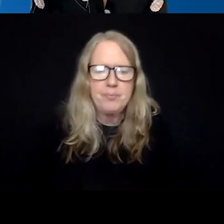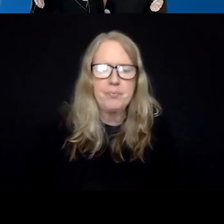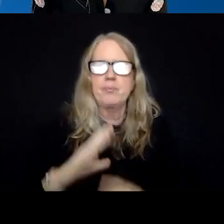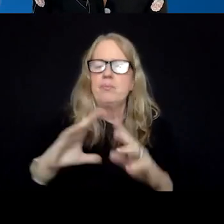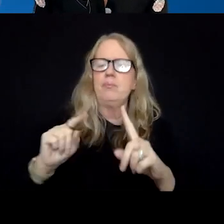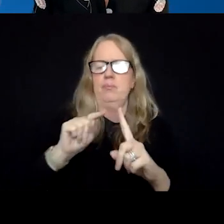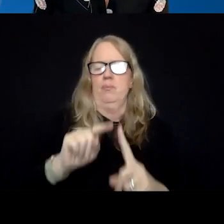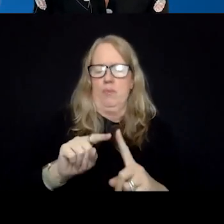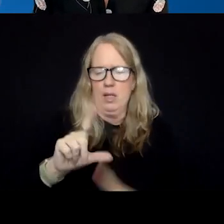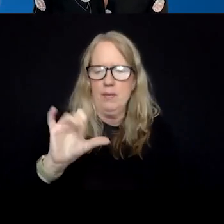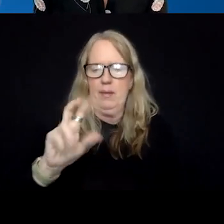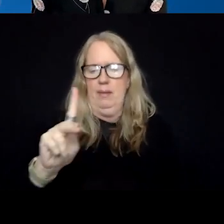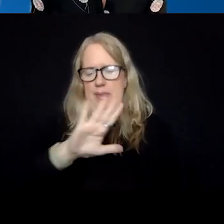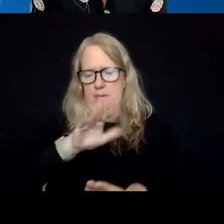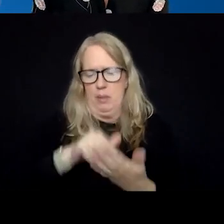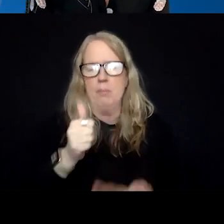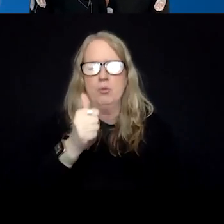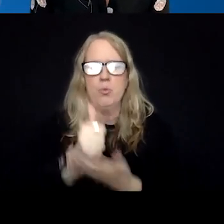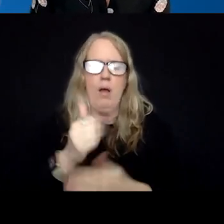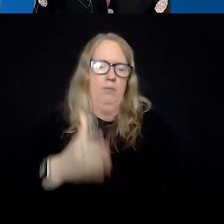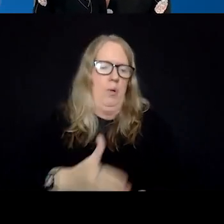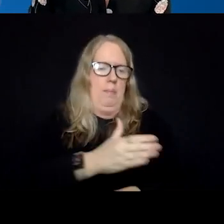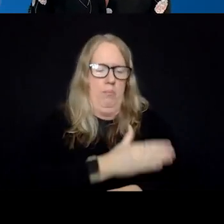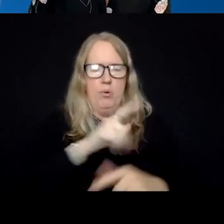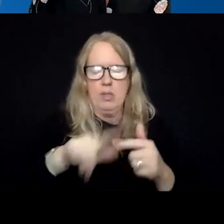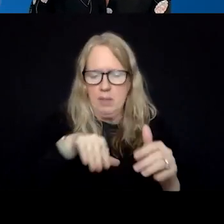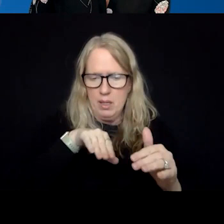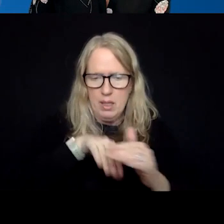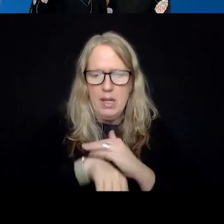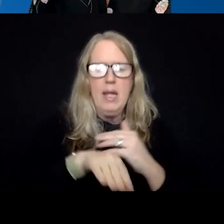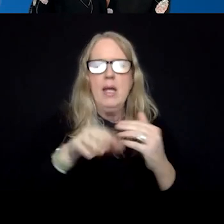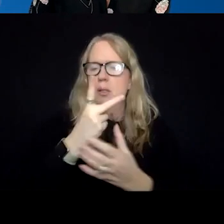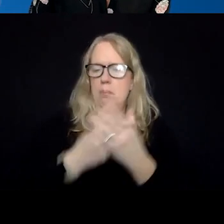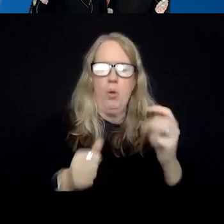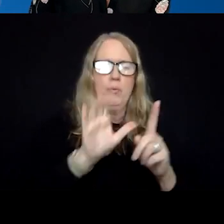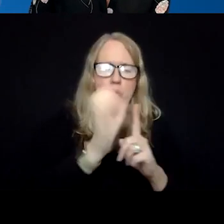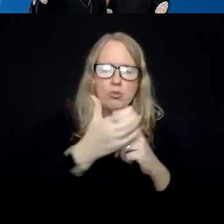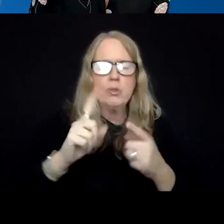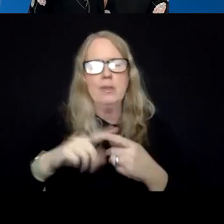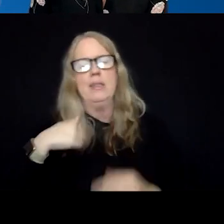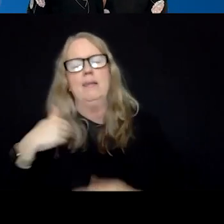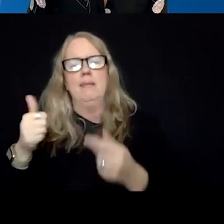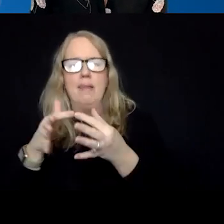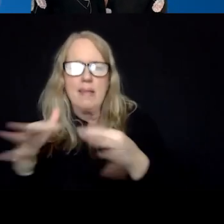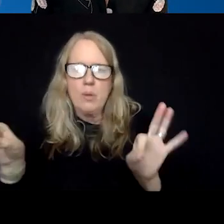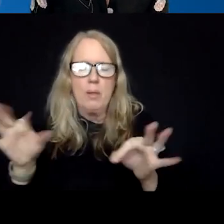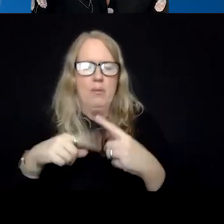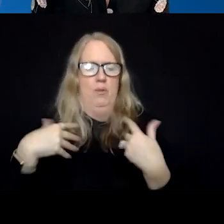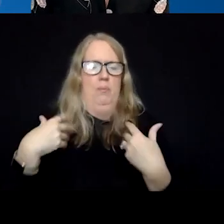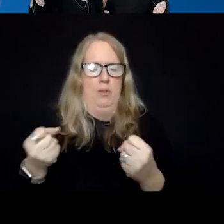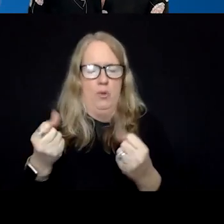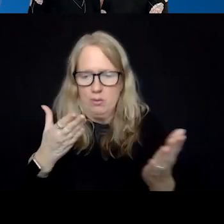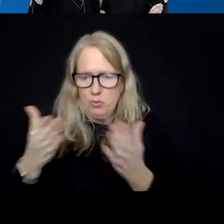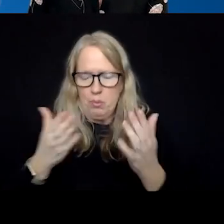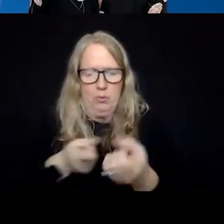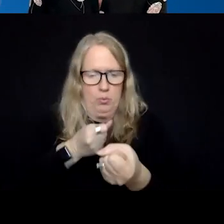root, the Link Center really hopes to improve access to person-centered, culturally and linguistically appropriate mental health services and supports. And